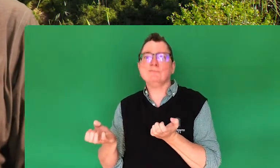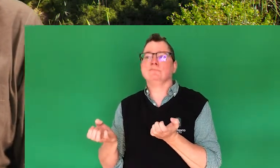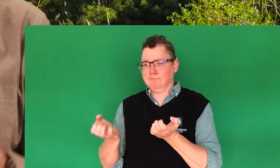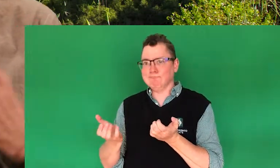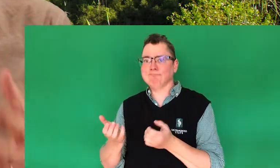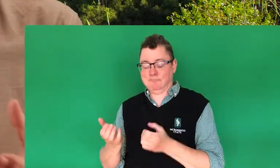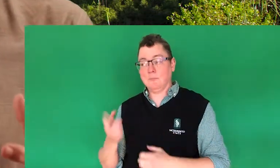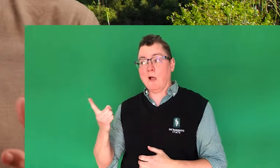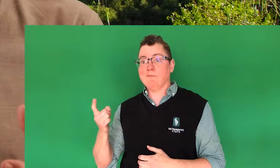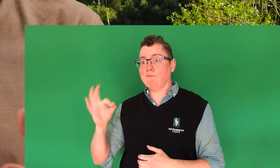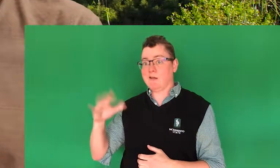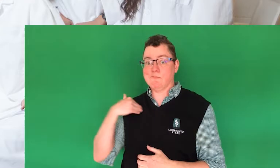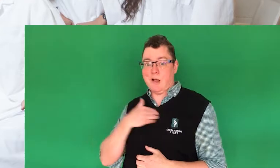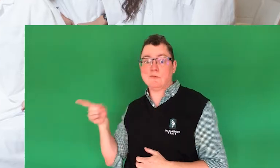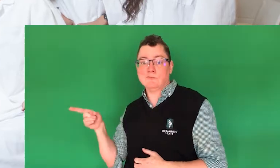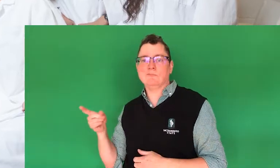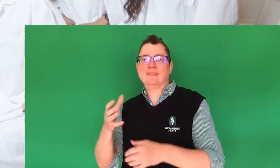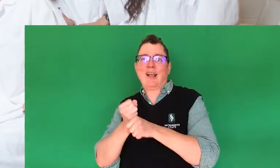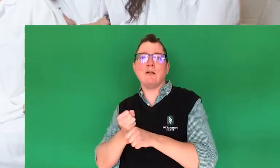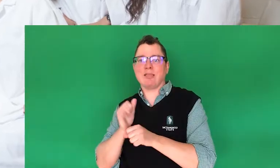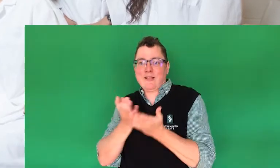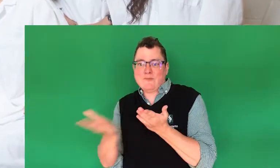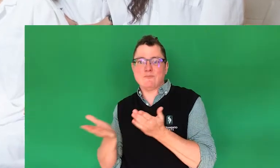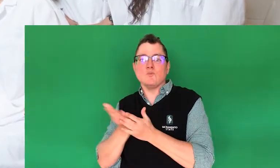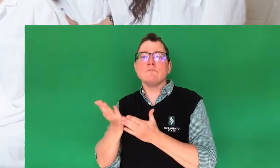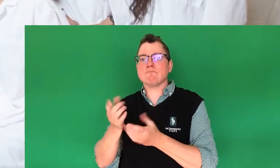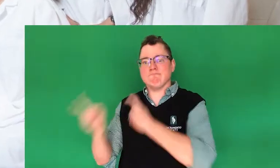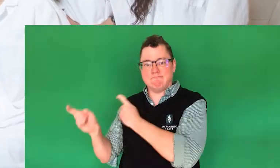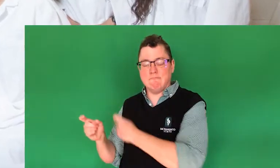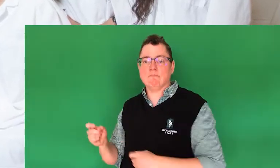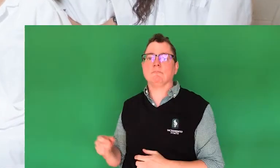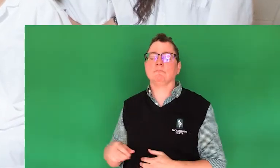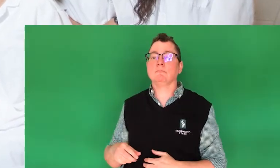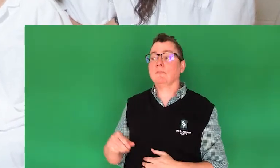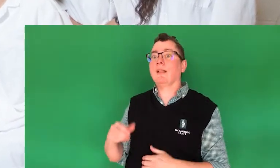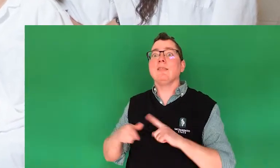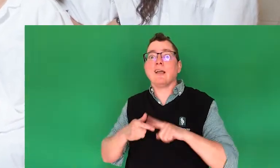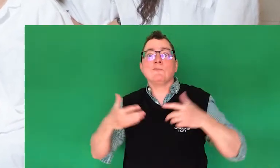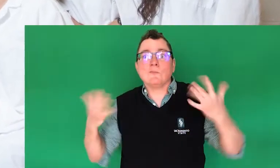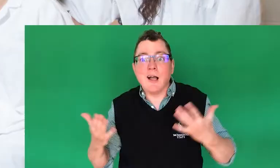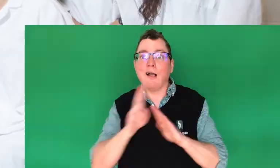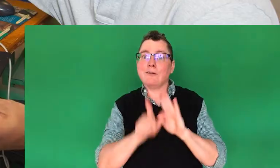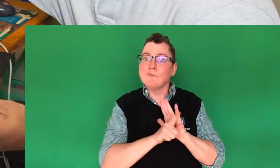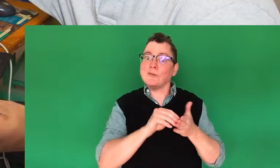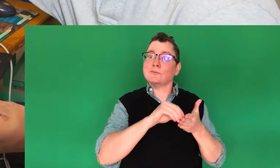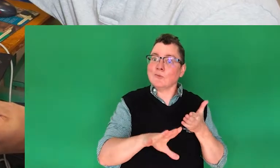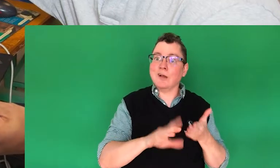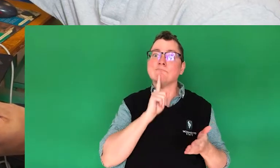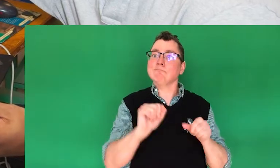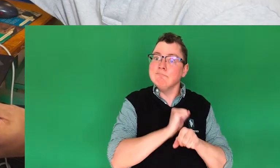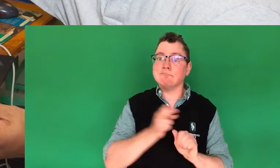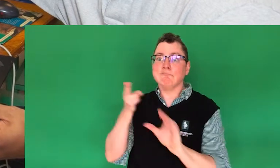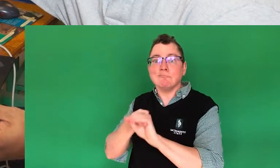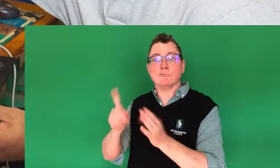funds and buy a piece of instrument that one of the faculty members was able to secure by these